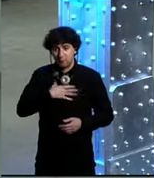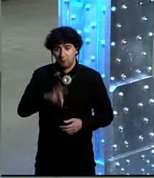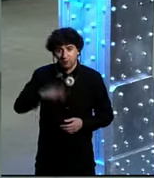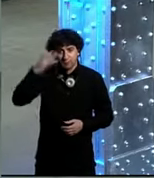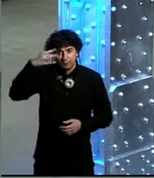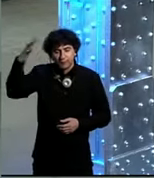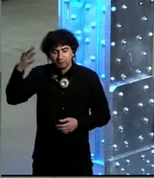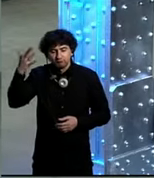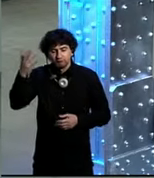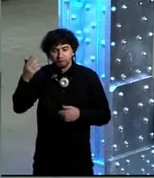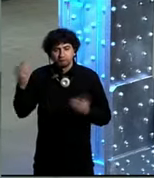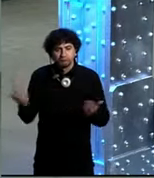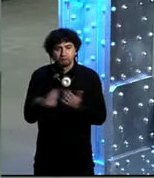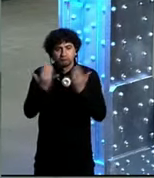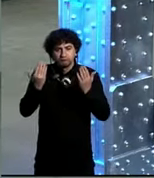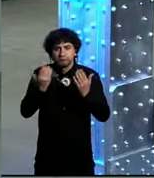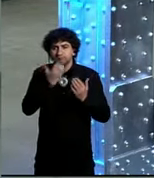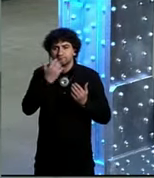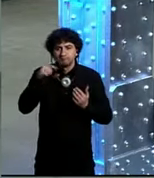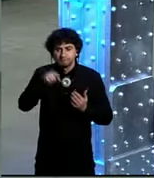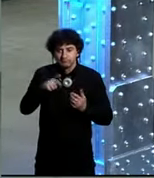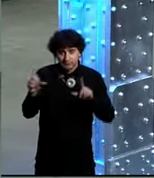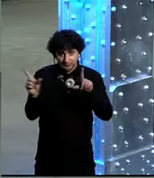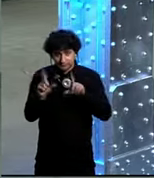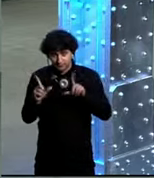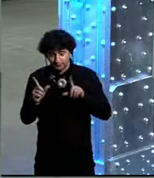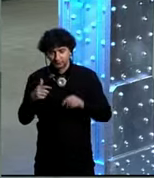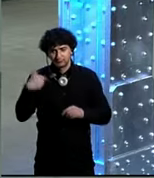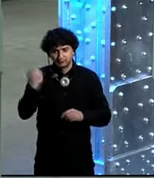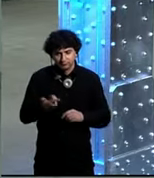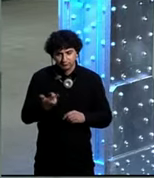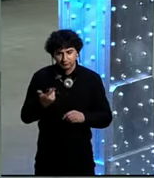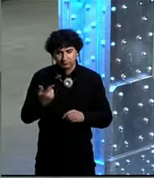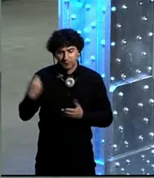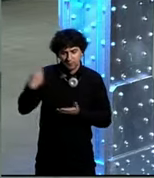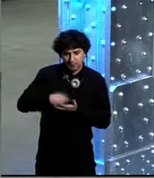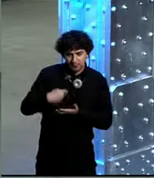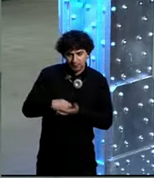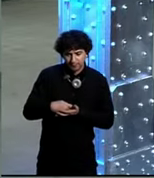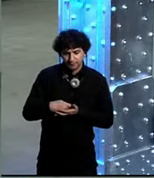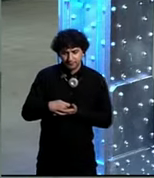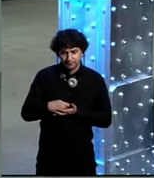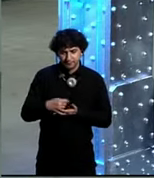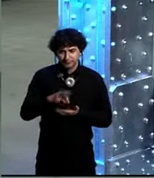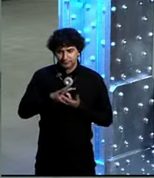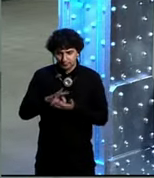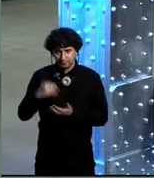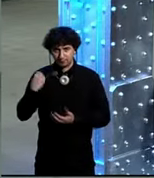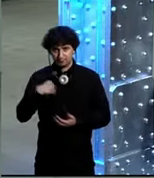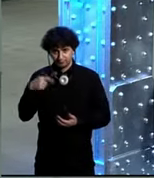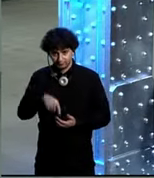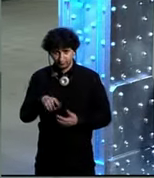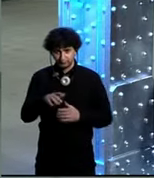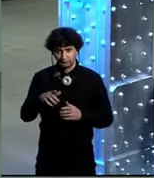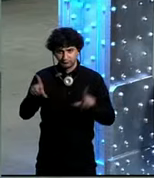IPTV VOD and got premium payment for that. Then we had the standard definition service that we sold to a free-to-air television. Then we sold the Blu-ray